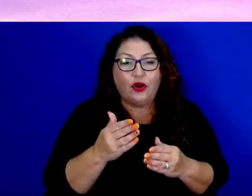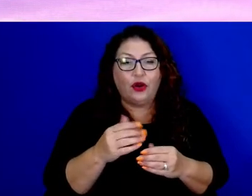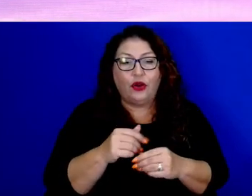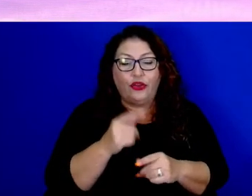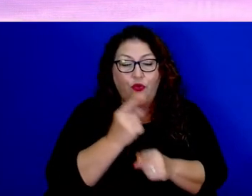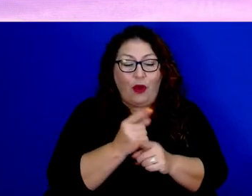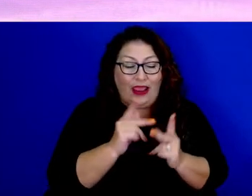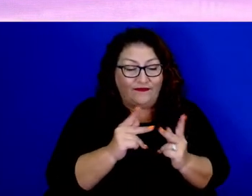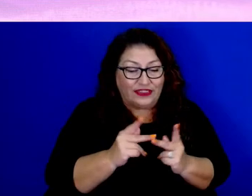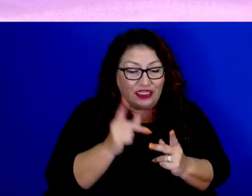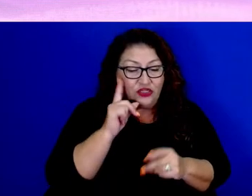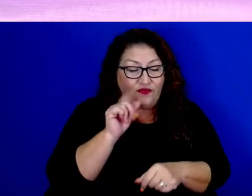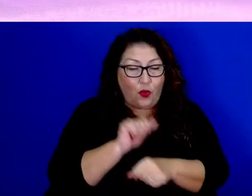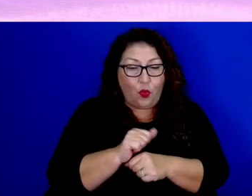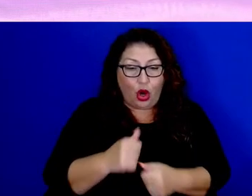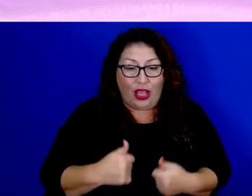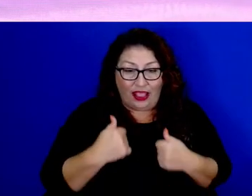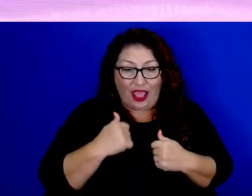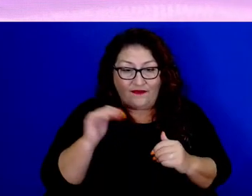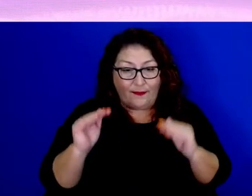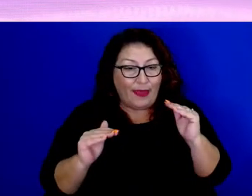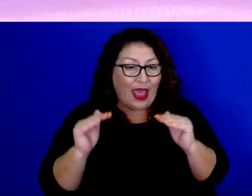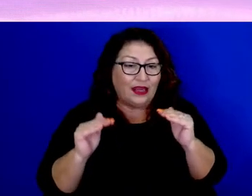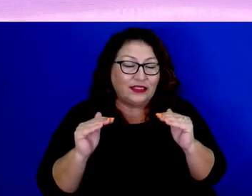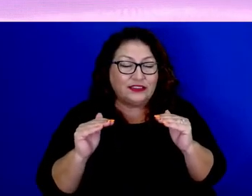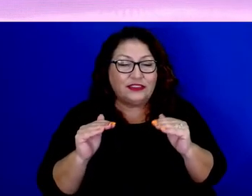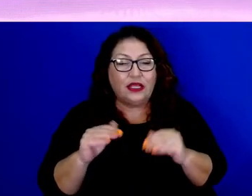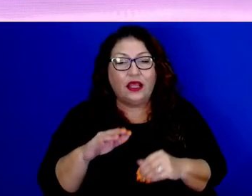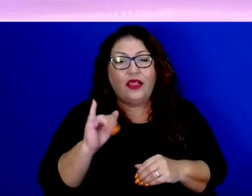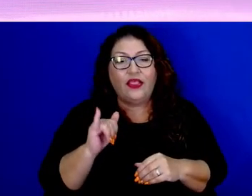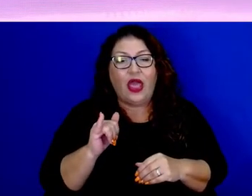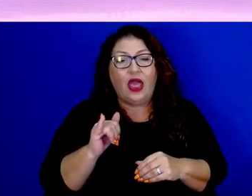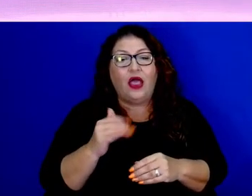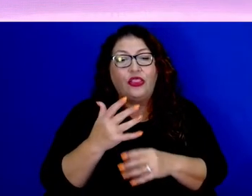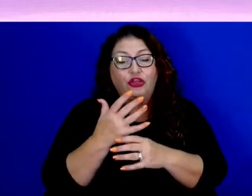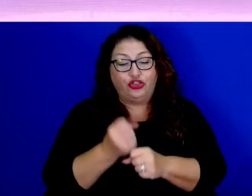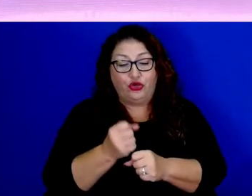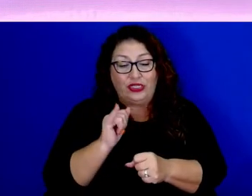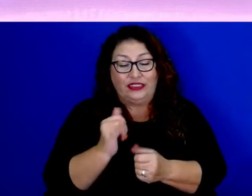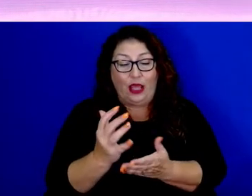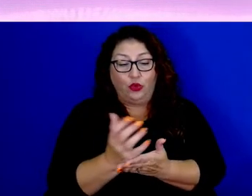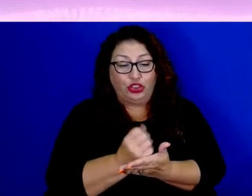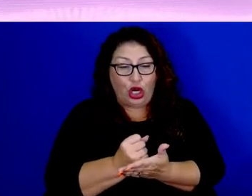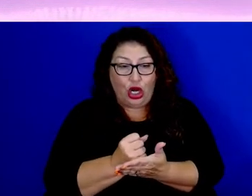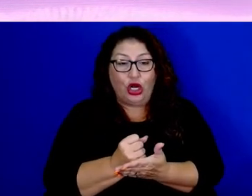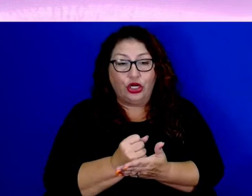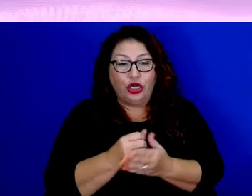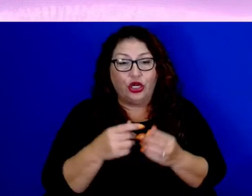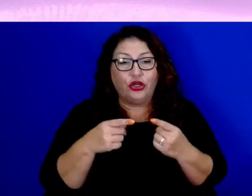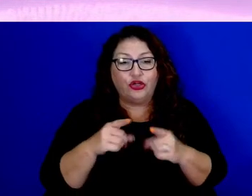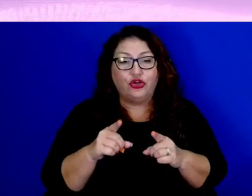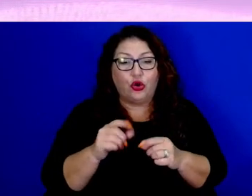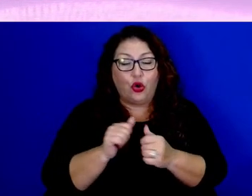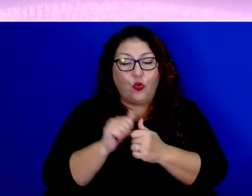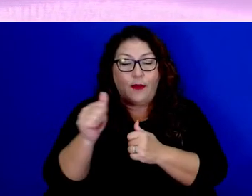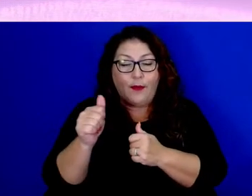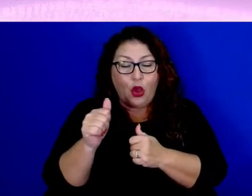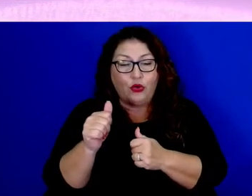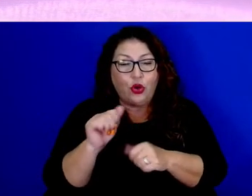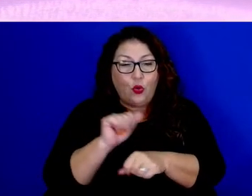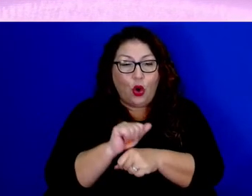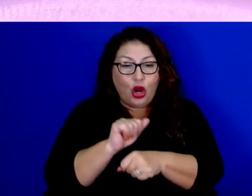work-life balance, that the trust that was earned during remote working during the pandemic needs